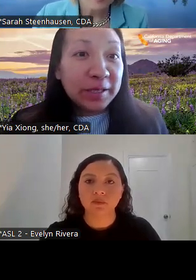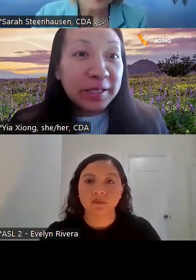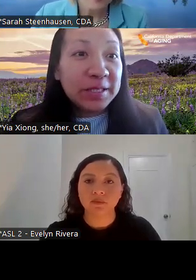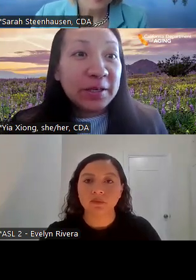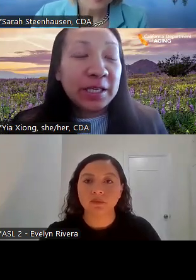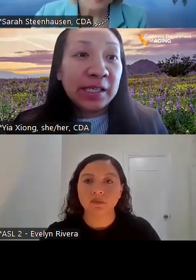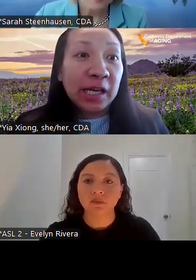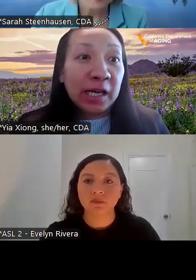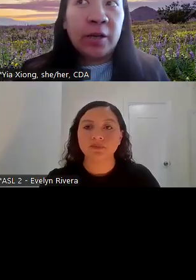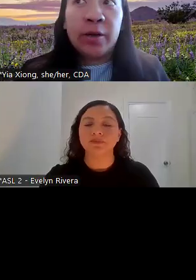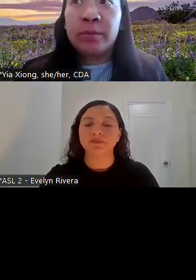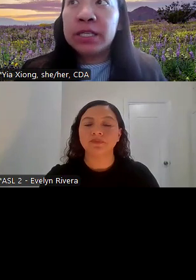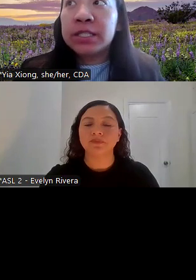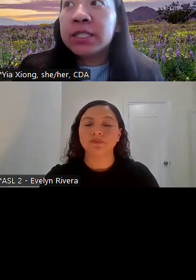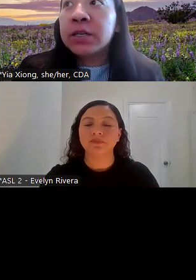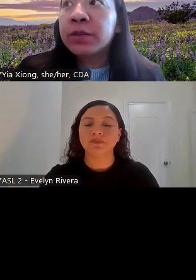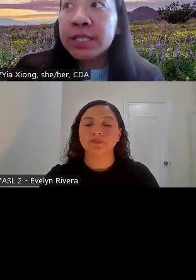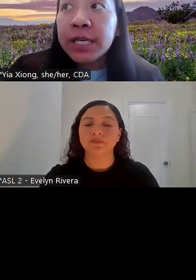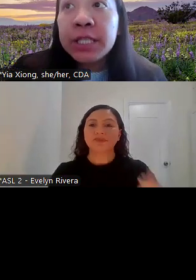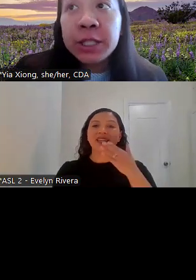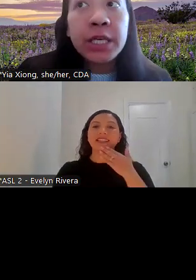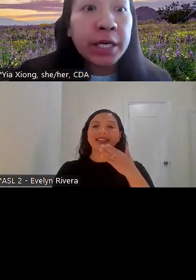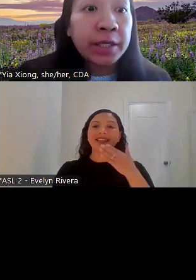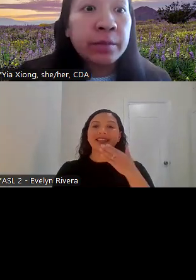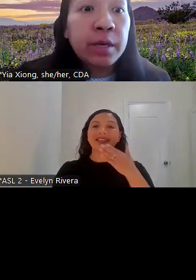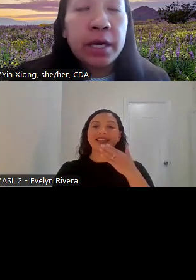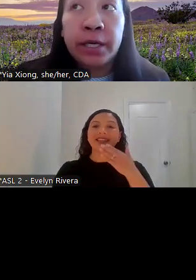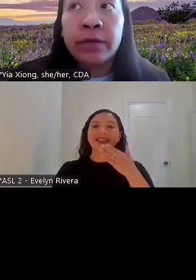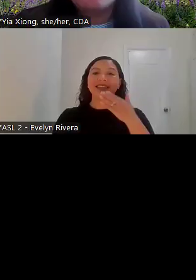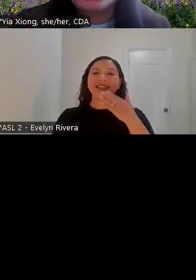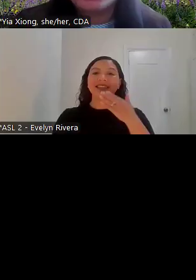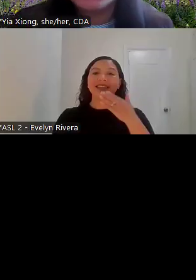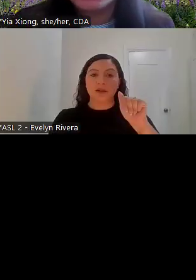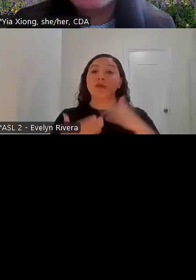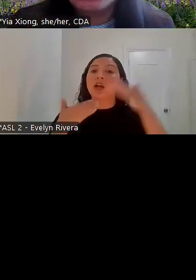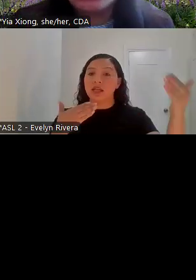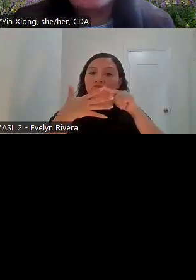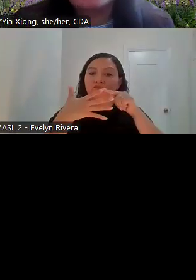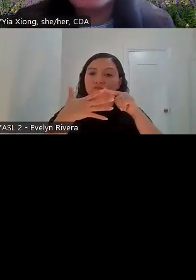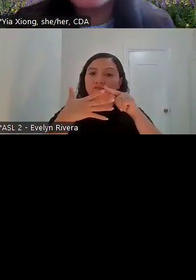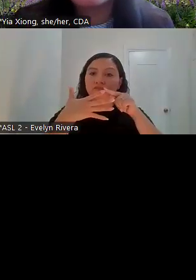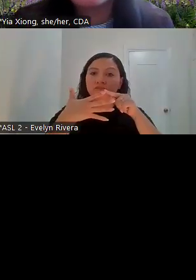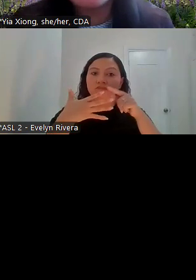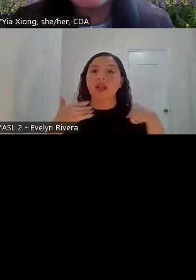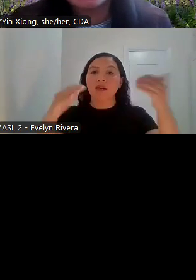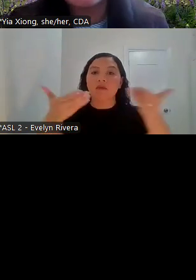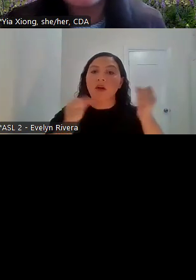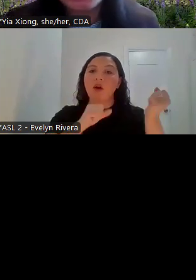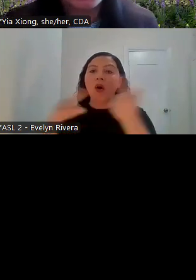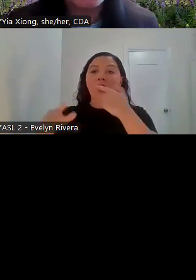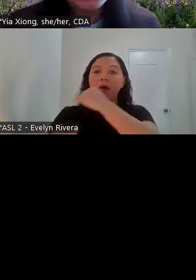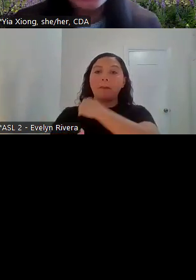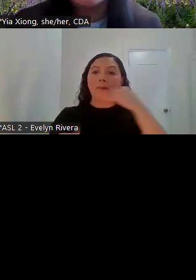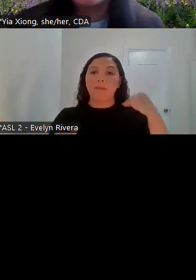All right, thank you, Sarah. So for this next agenda item, I invite all members to engage